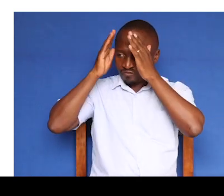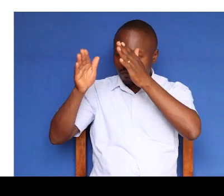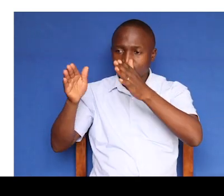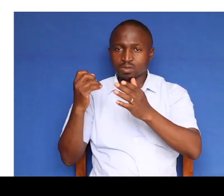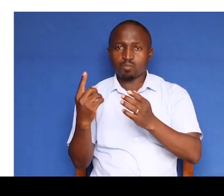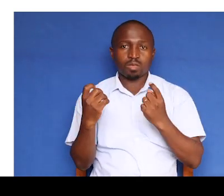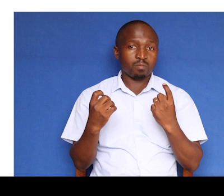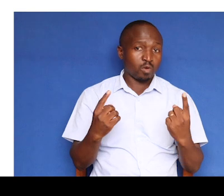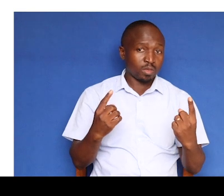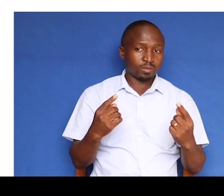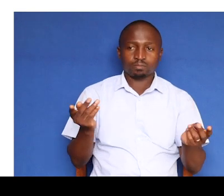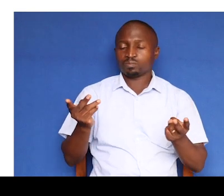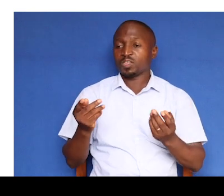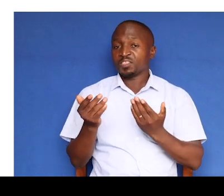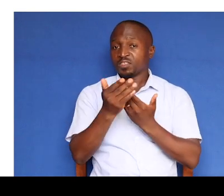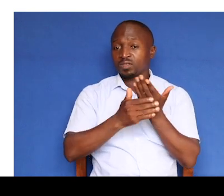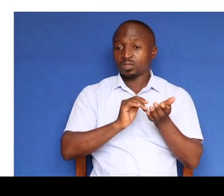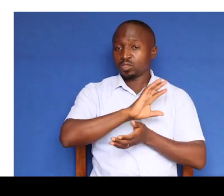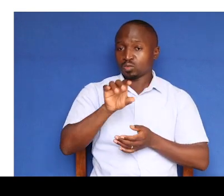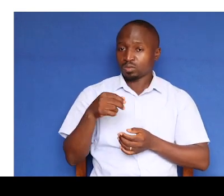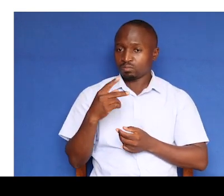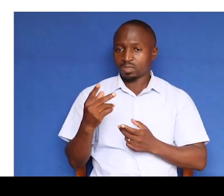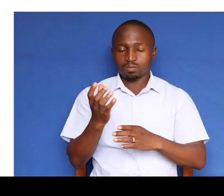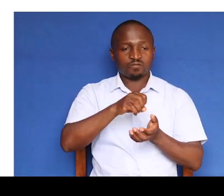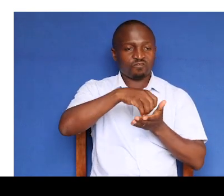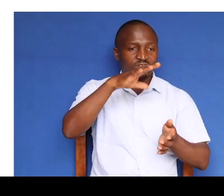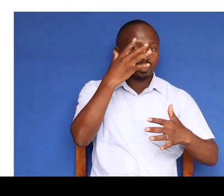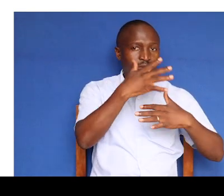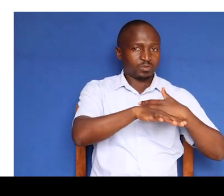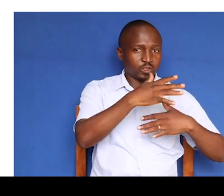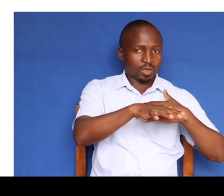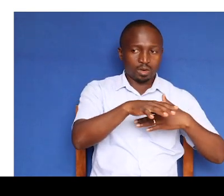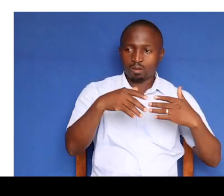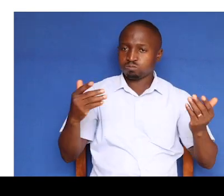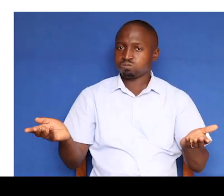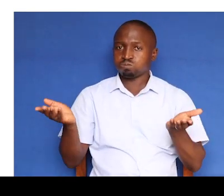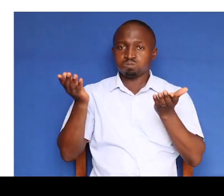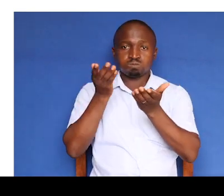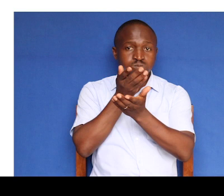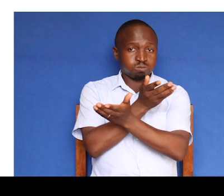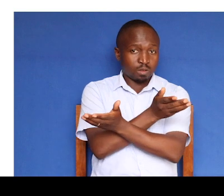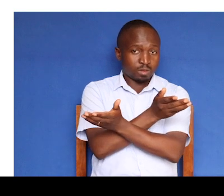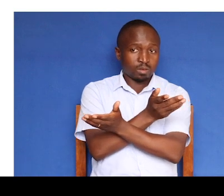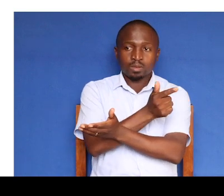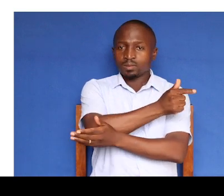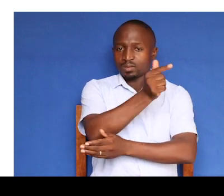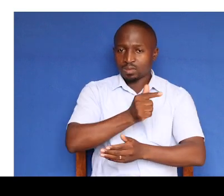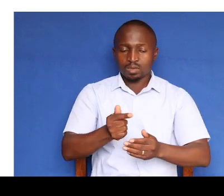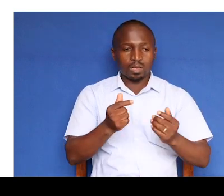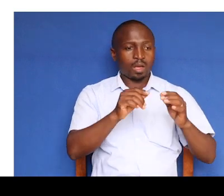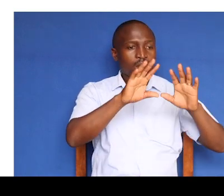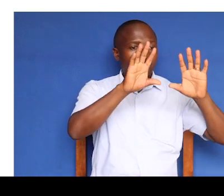reason, both countries will gain from trade through exchange because Tanzania now, after producing cotton, is